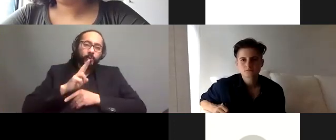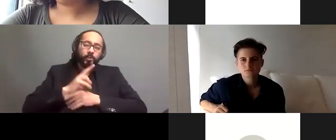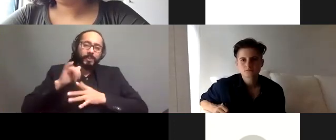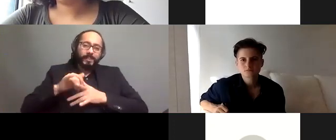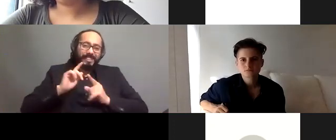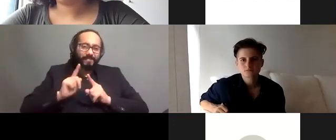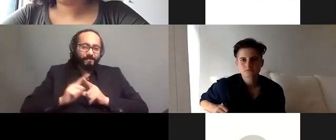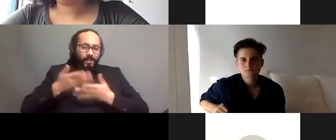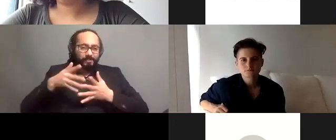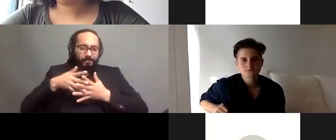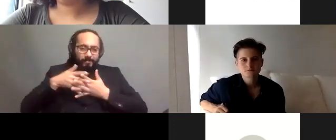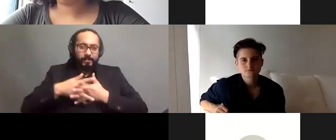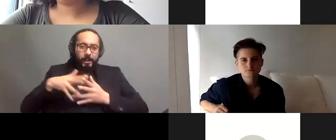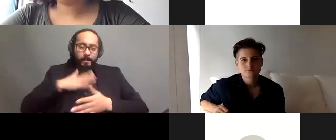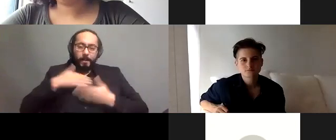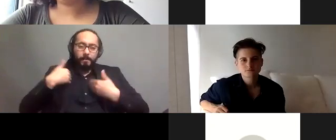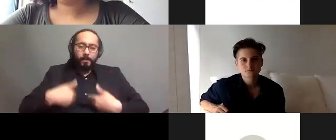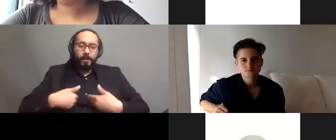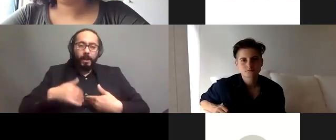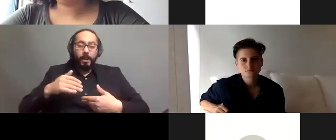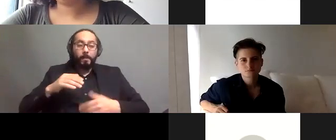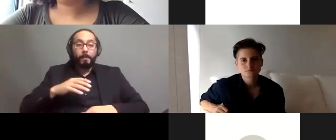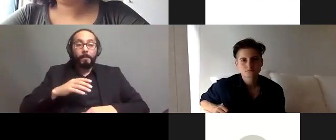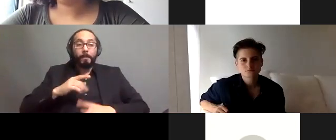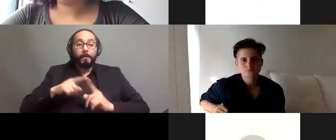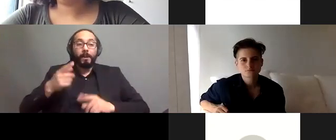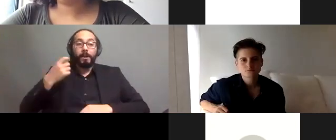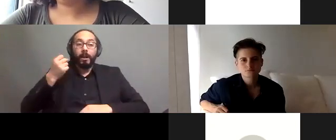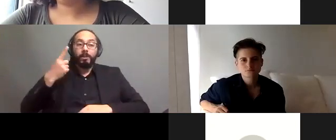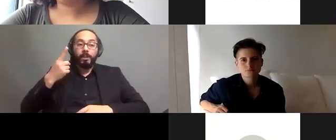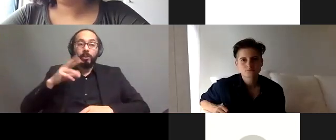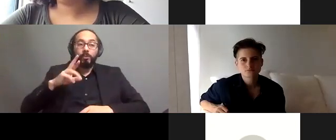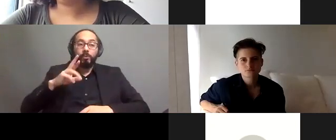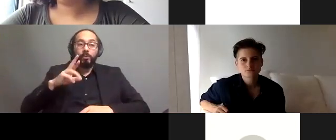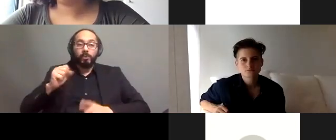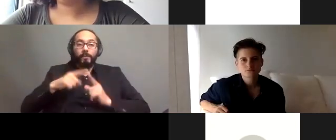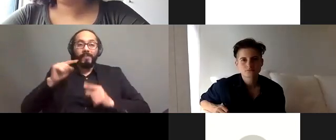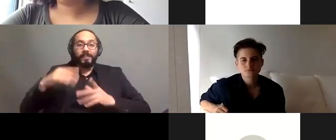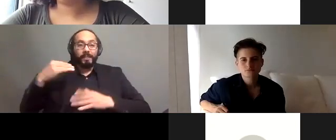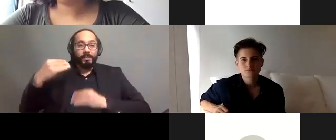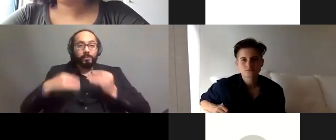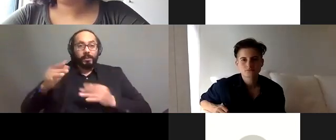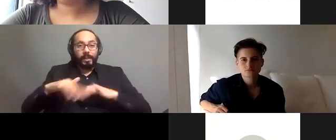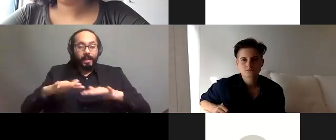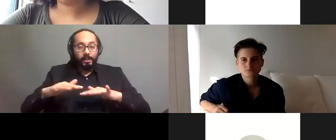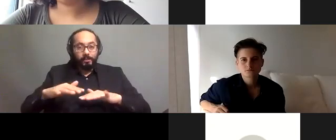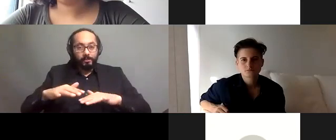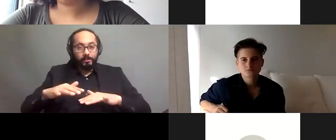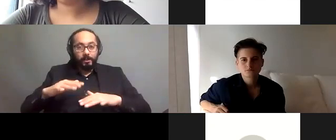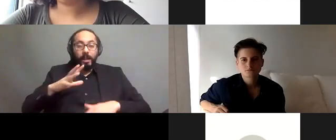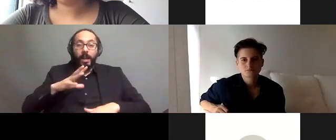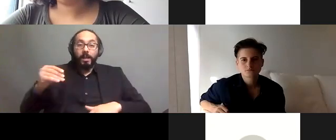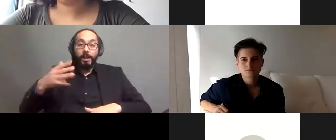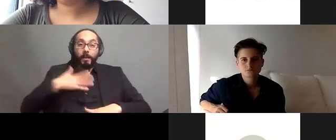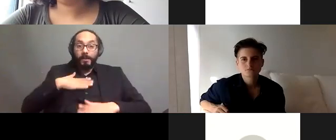roots and understand the roots of the ancestral land and my ancestors and the ancestors of